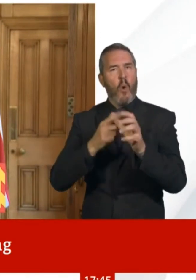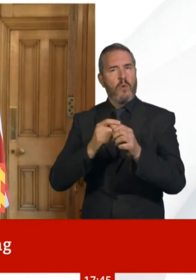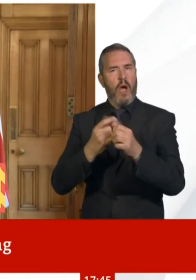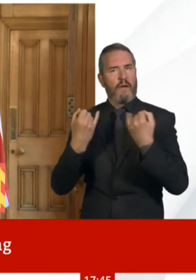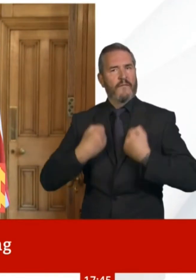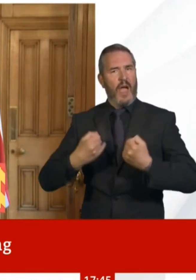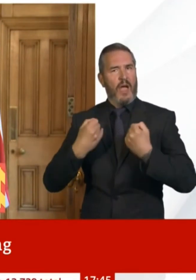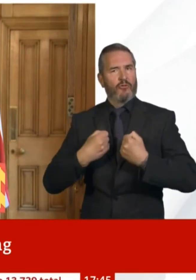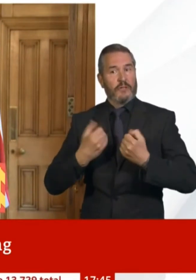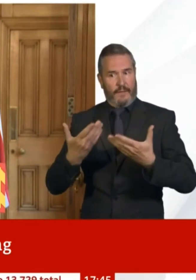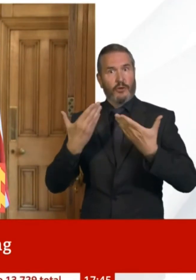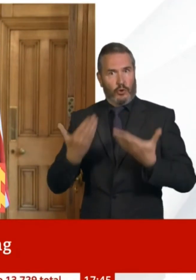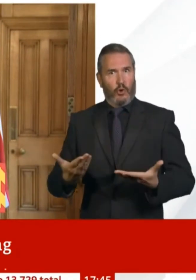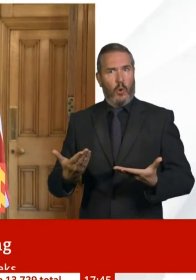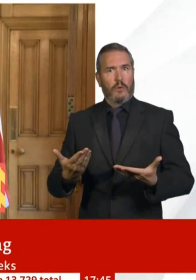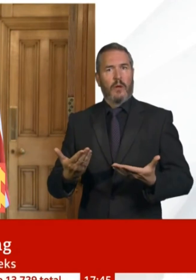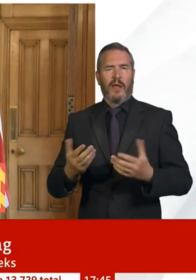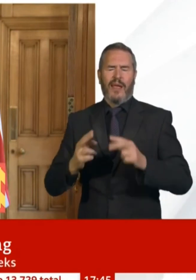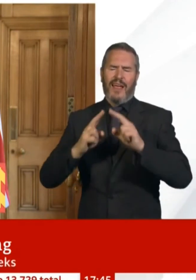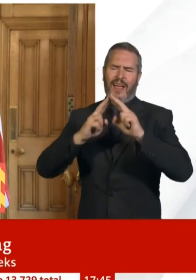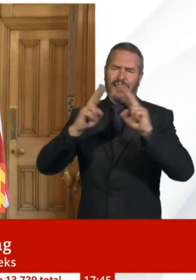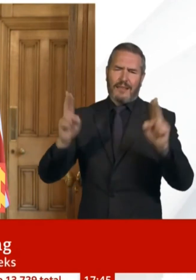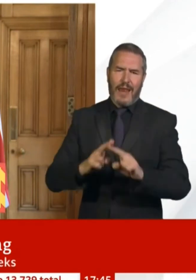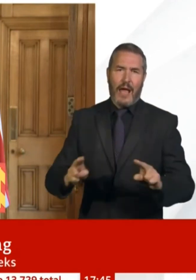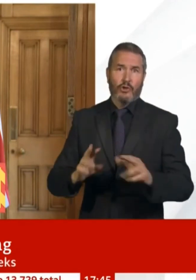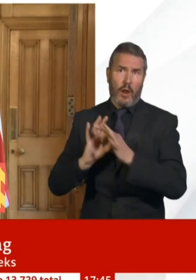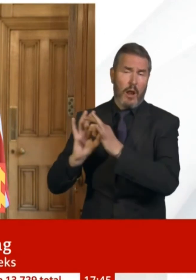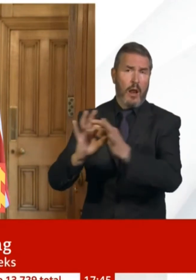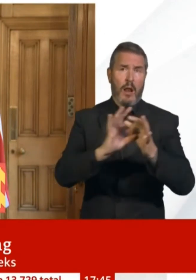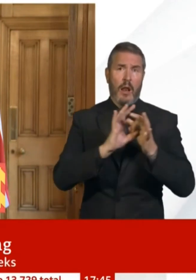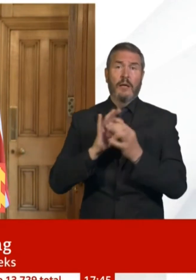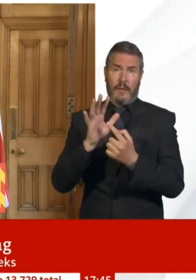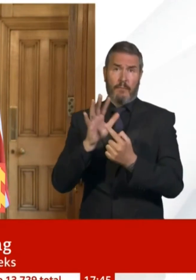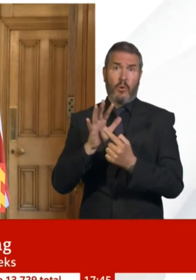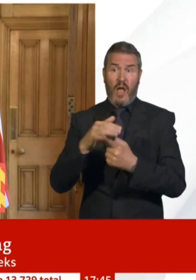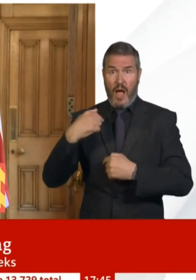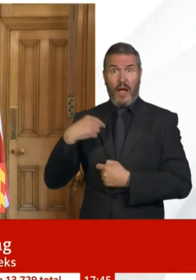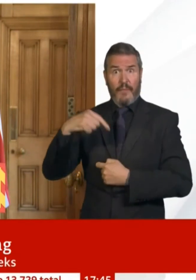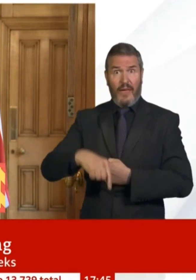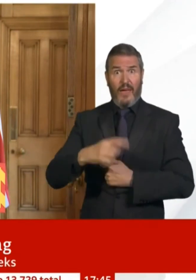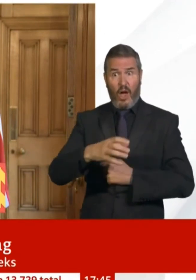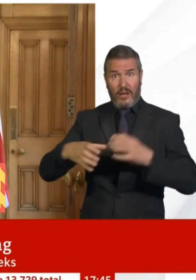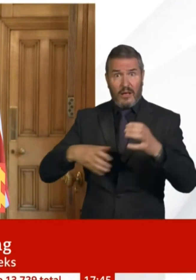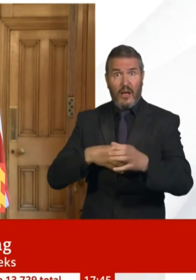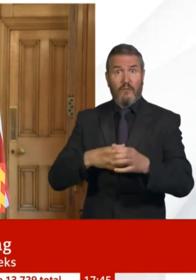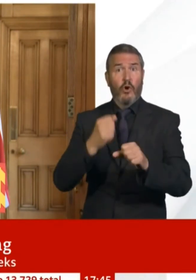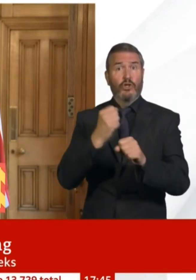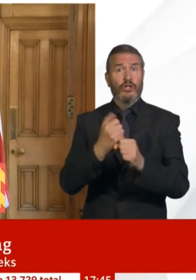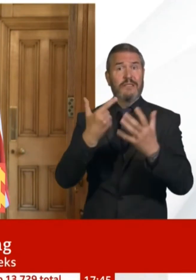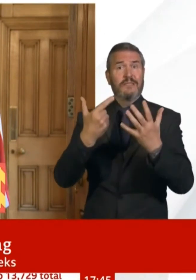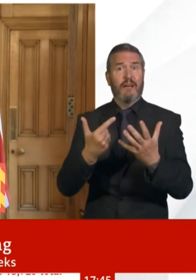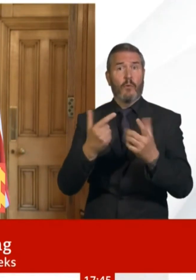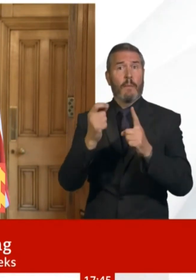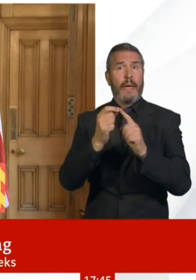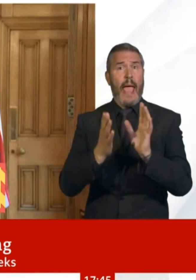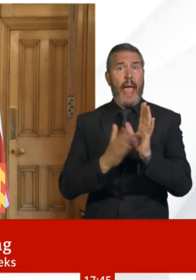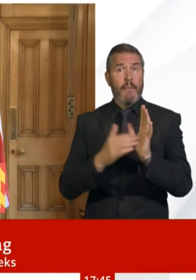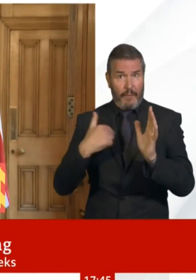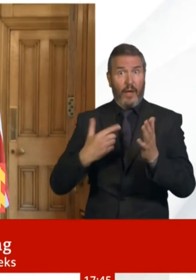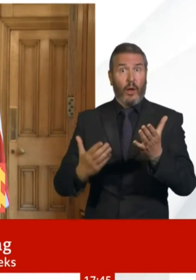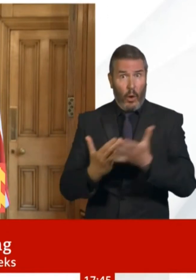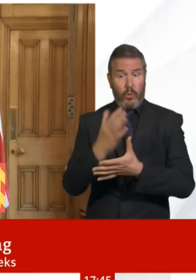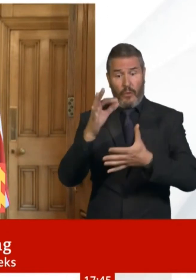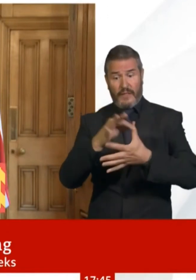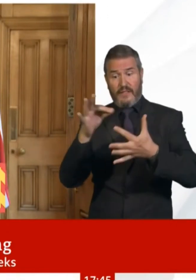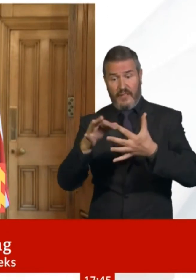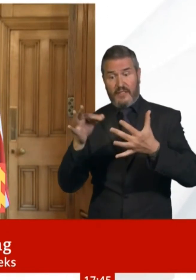importance of international cooperation. I've just been standing in for the PM on the G7 meeting, where we've been going through all of the areas